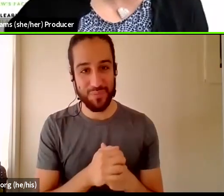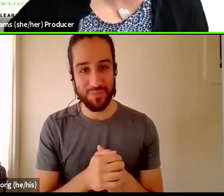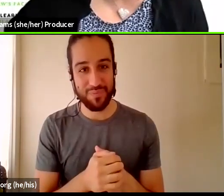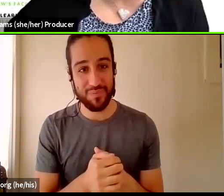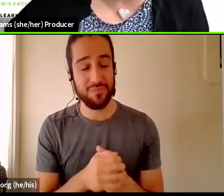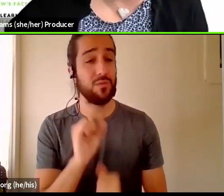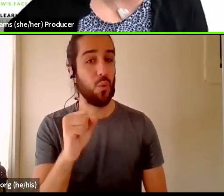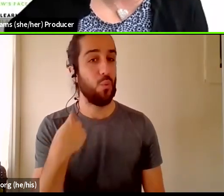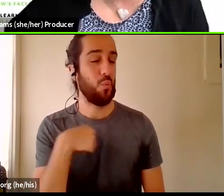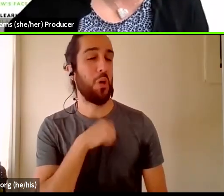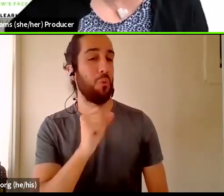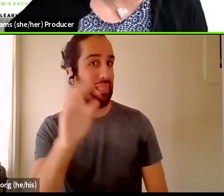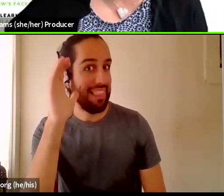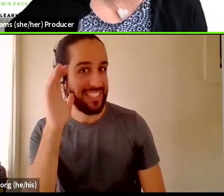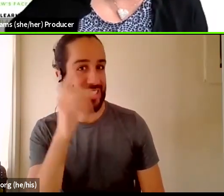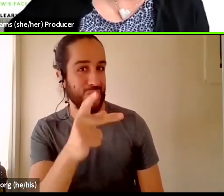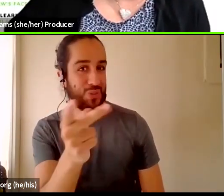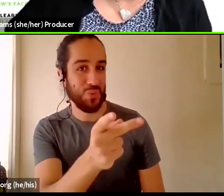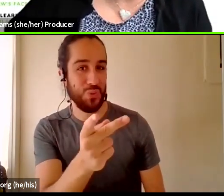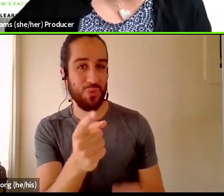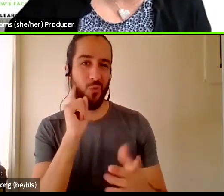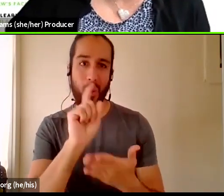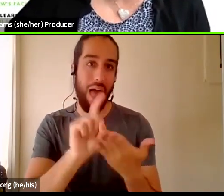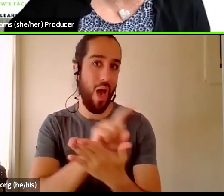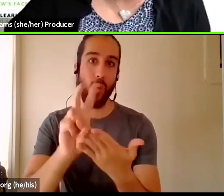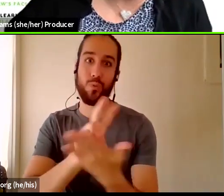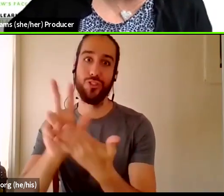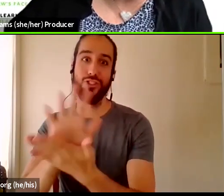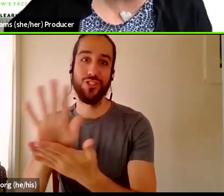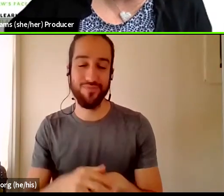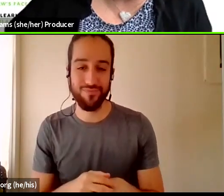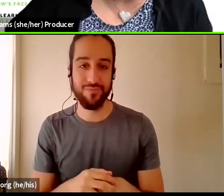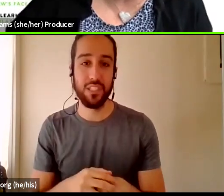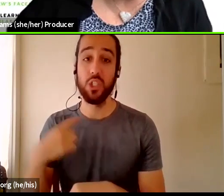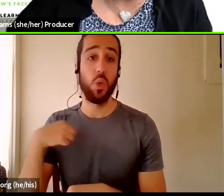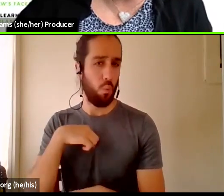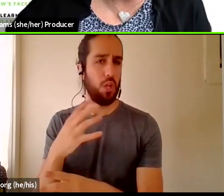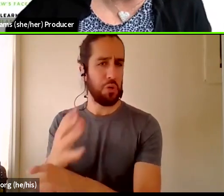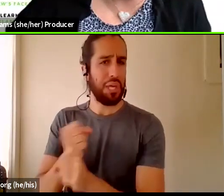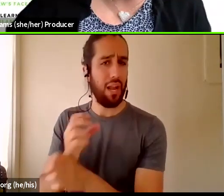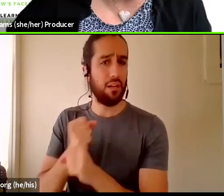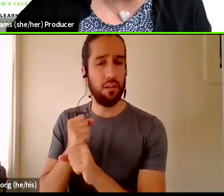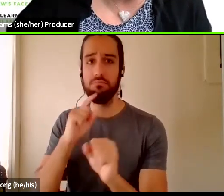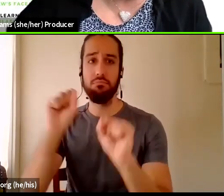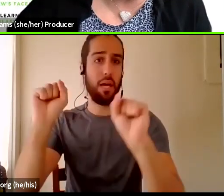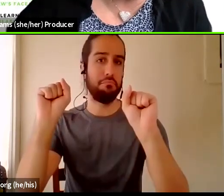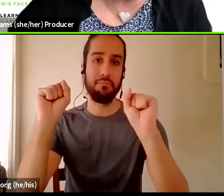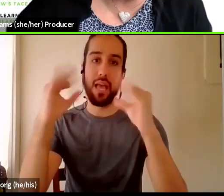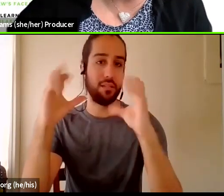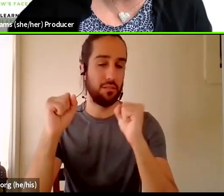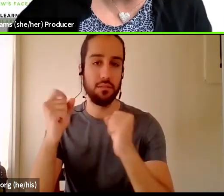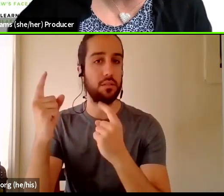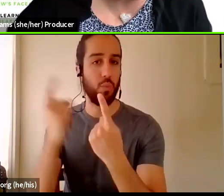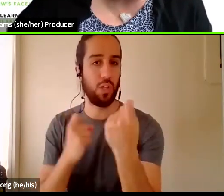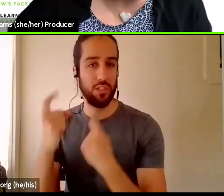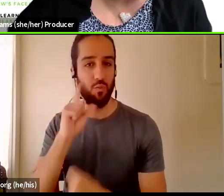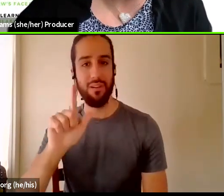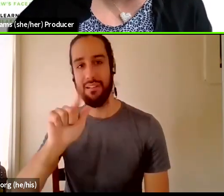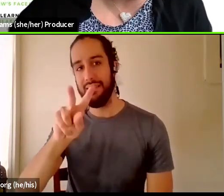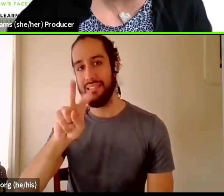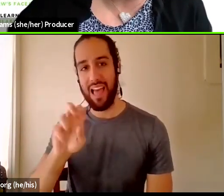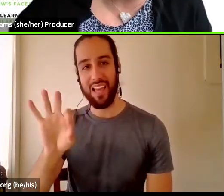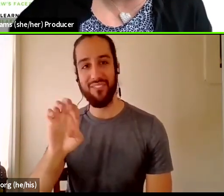listen to you for hours, honestly. So we're getting amazing questions on the live feed, and we also